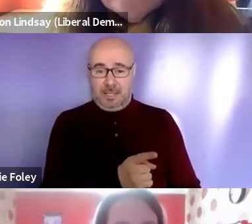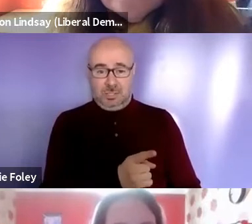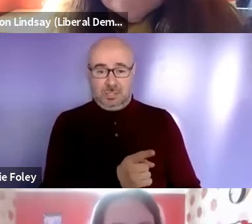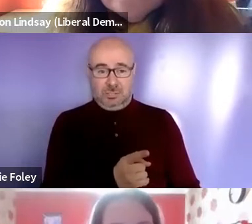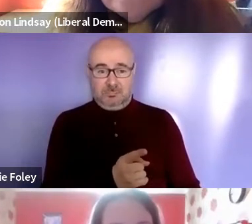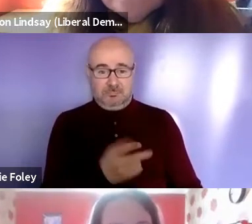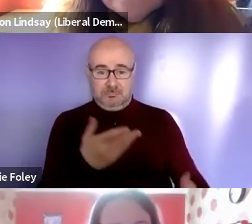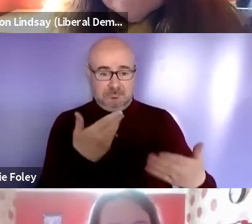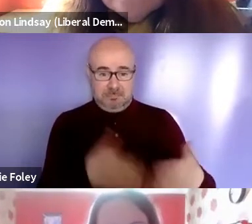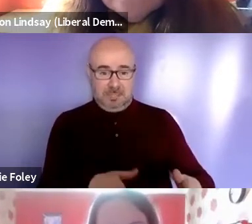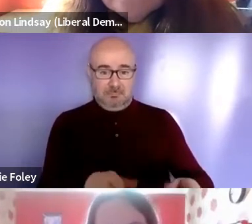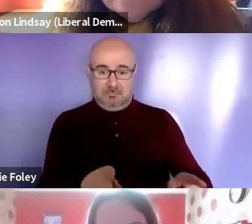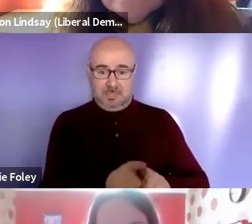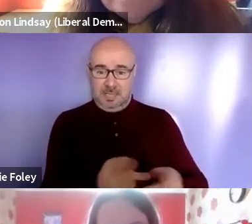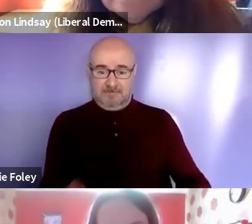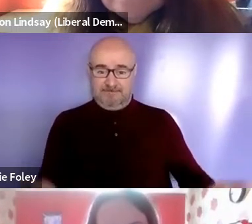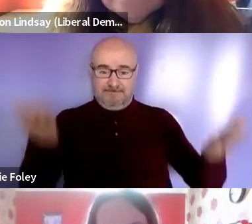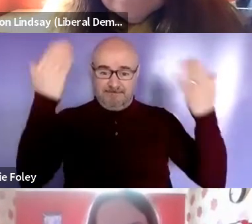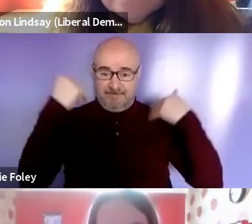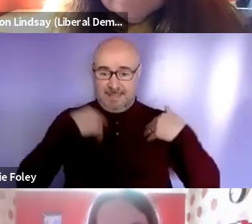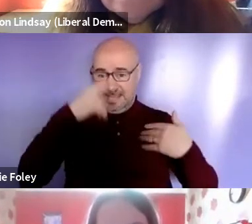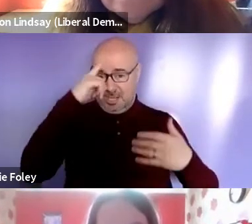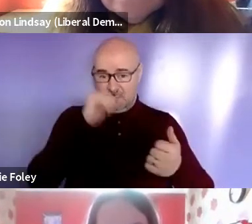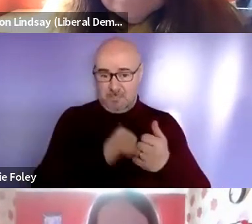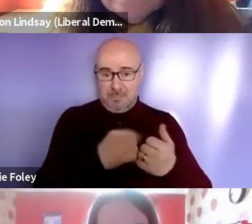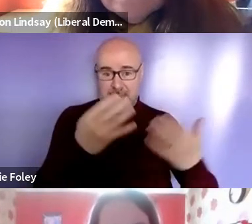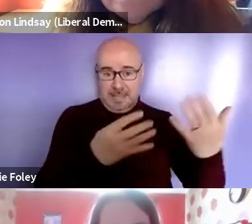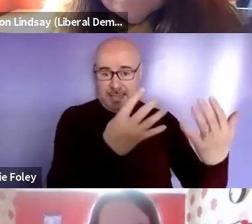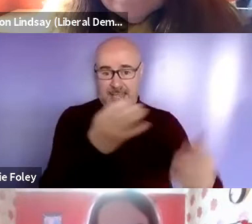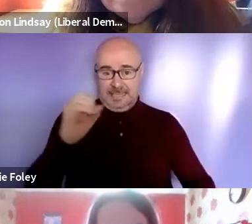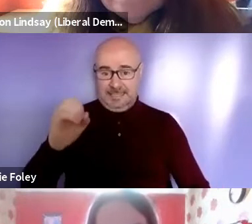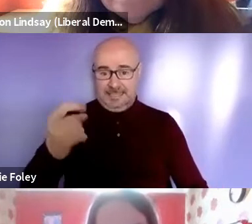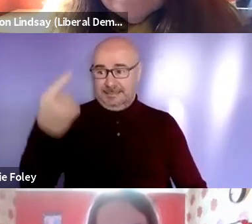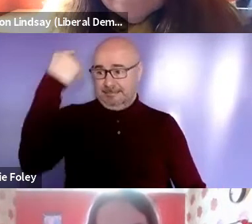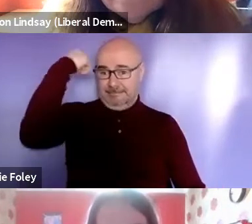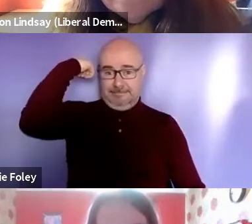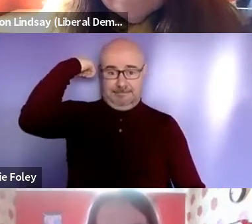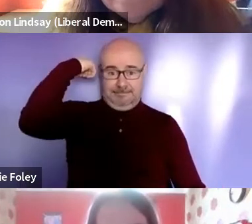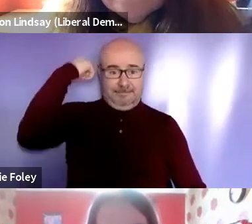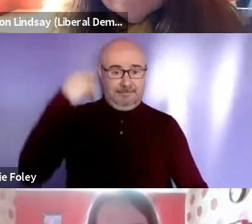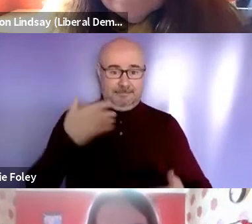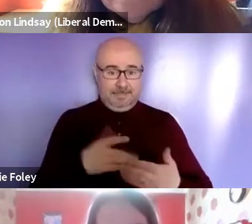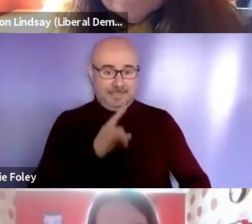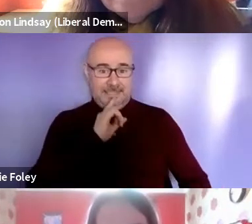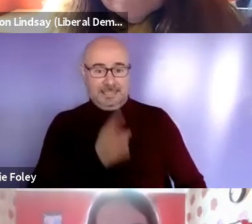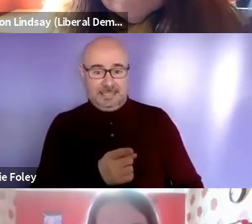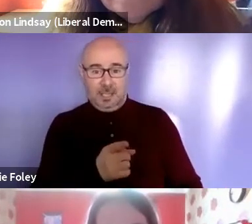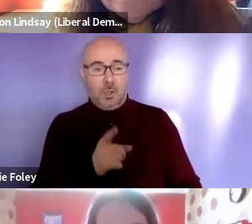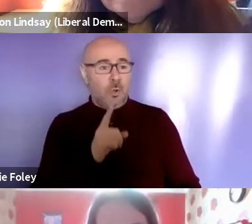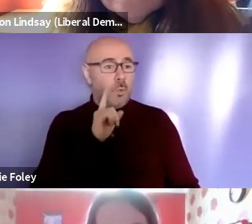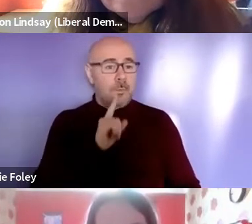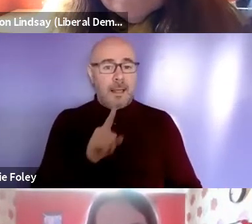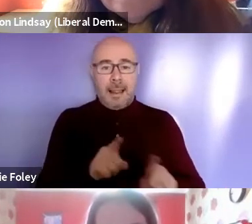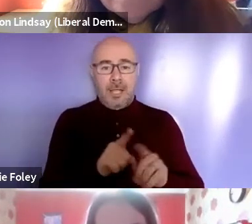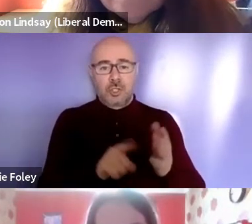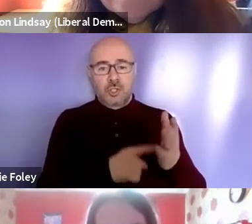women in planning academics like Dr. Clara Greed and Dory Reeves, who are still around, women like Jane Jacobs